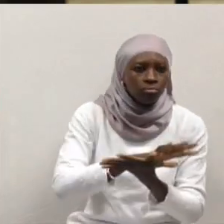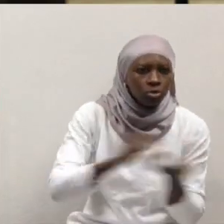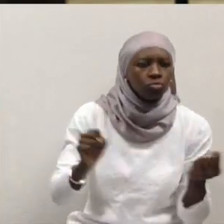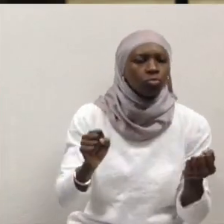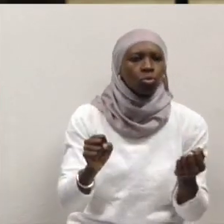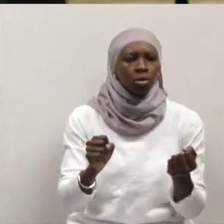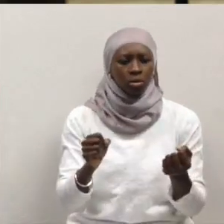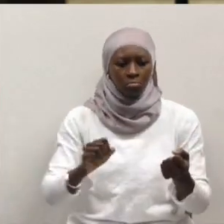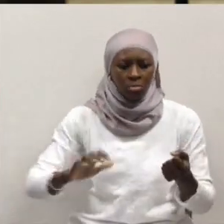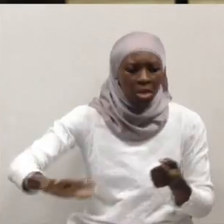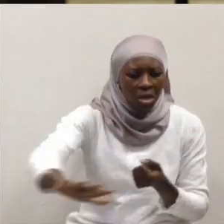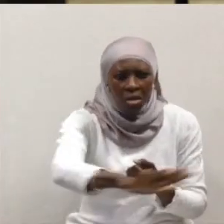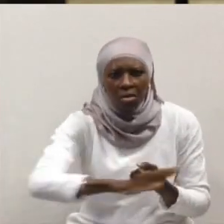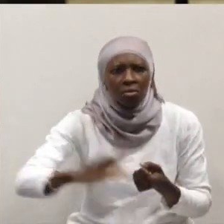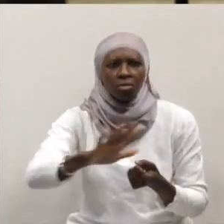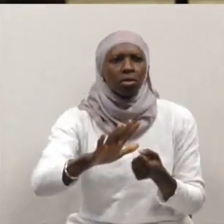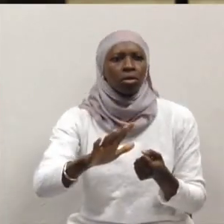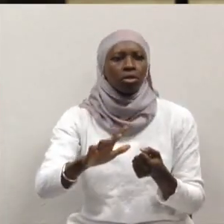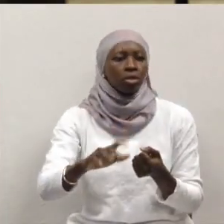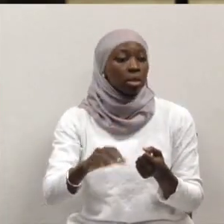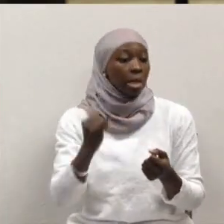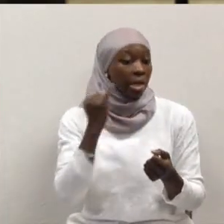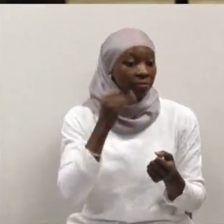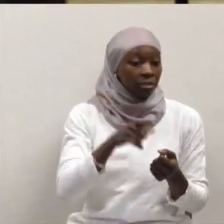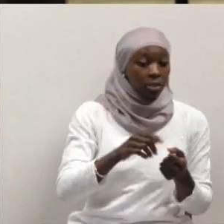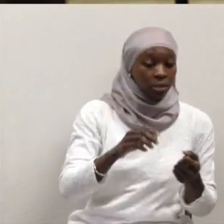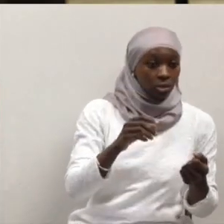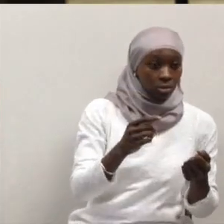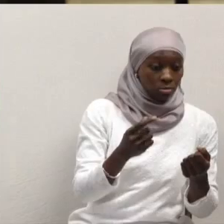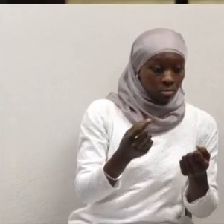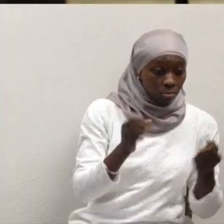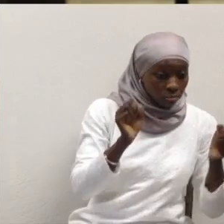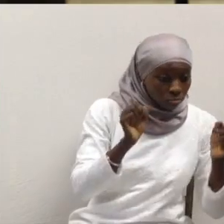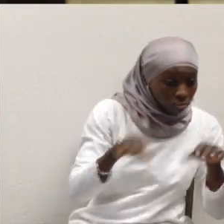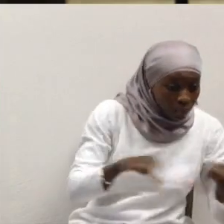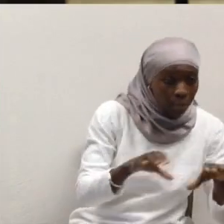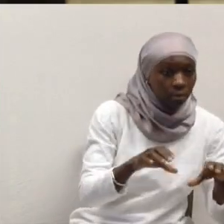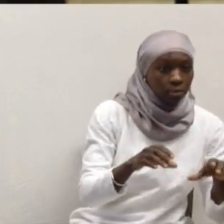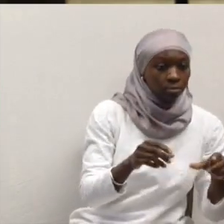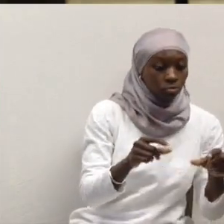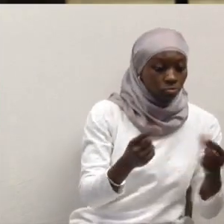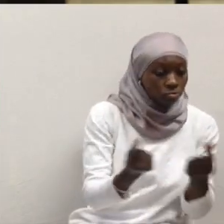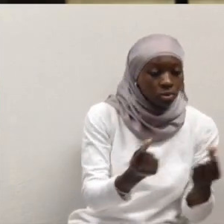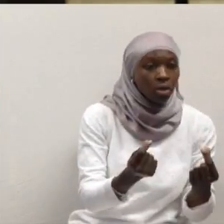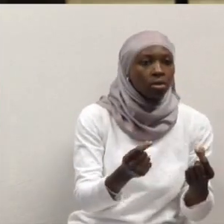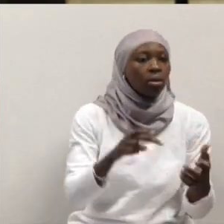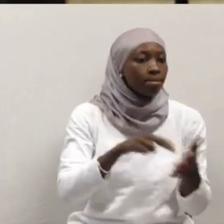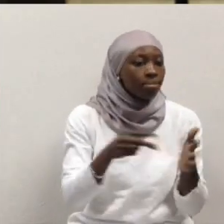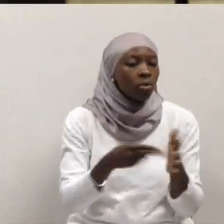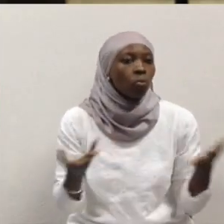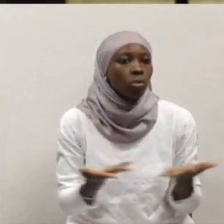selfish reasons. It has to be done for legitimate reasons. But this is a subject for another time. The surah